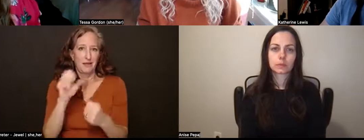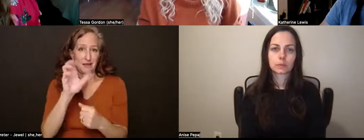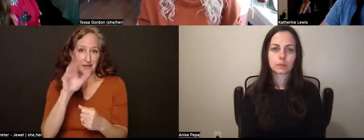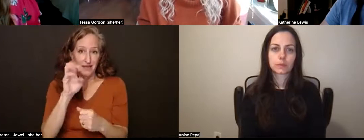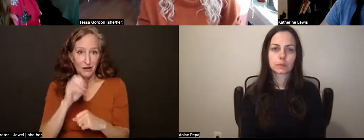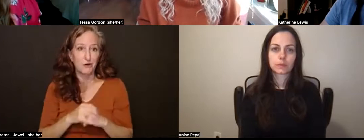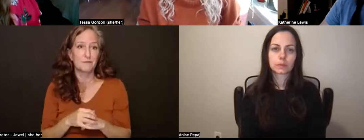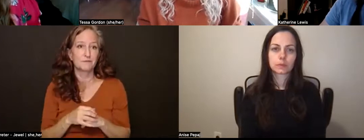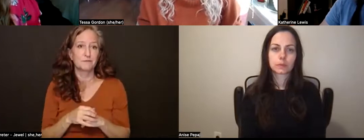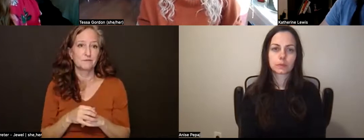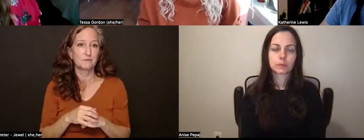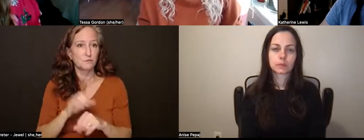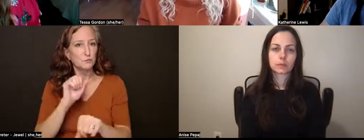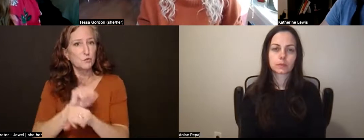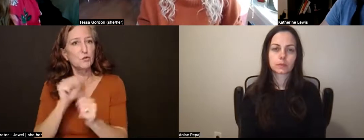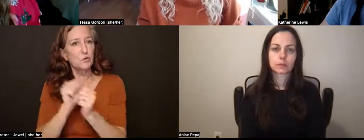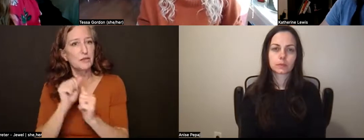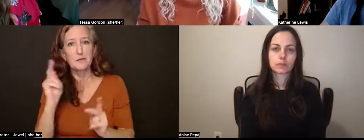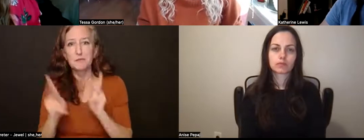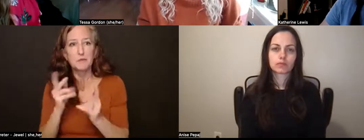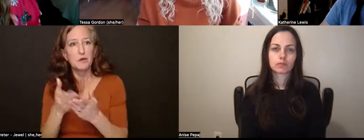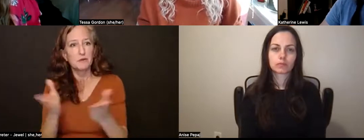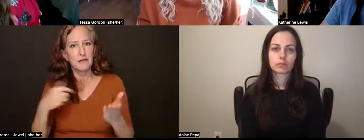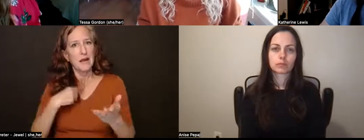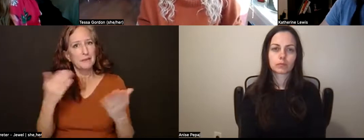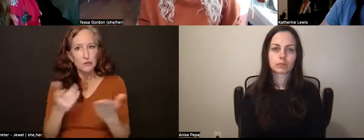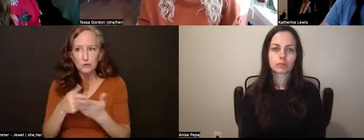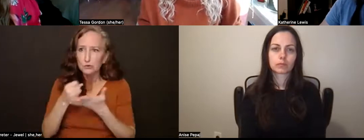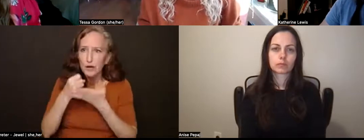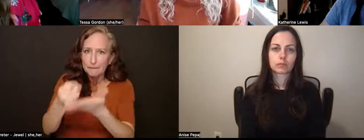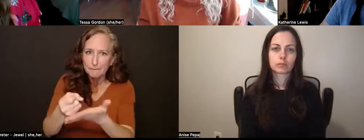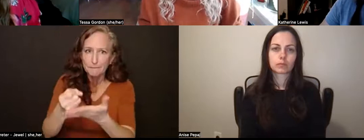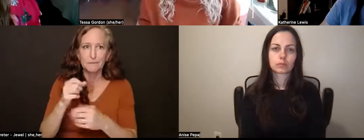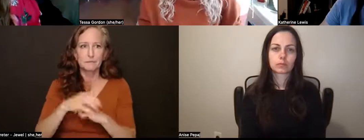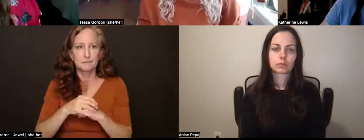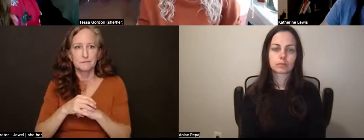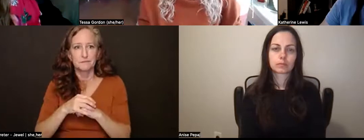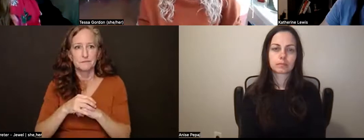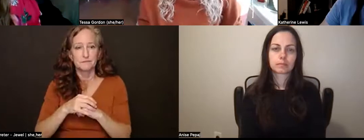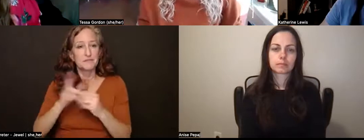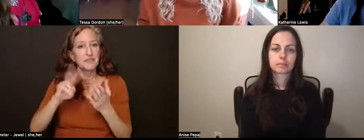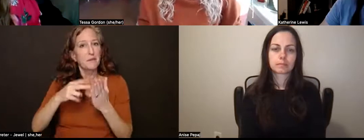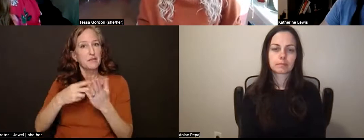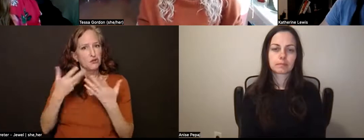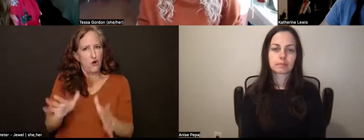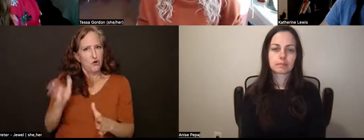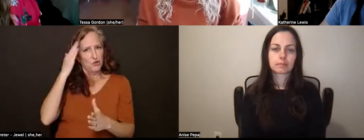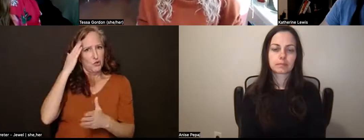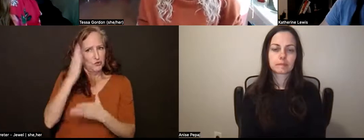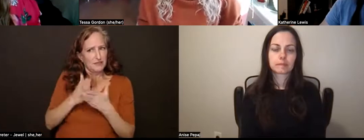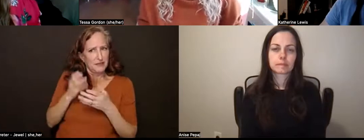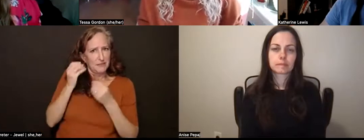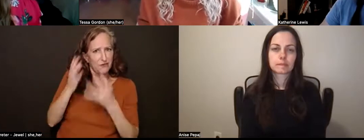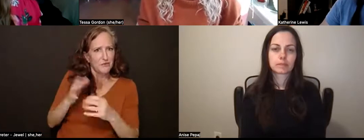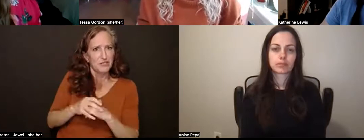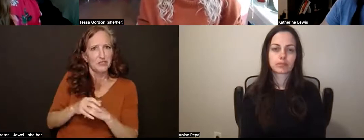on the population as a face forward saying, I'm here to help you. That means you've already been given the background information for someone who may have been